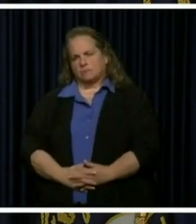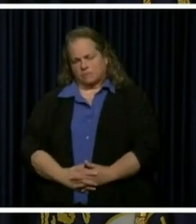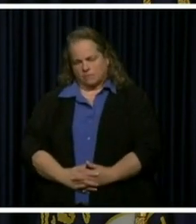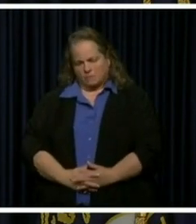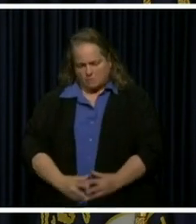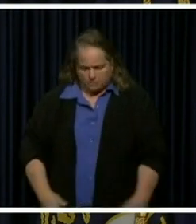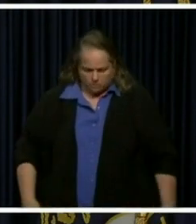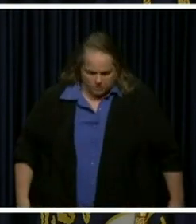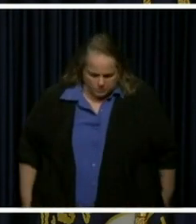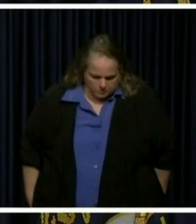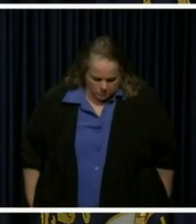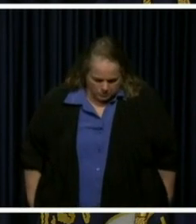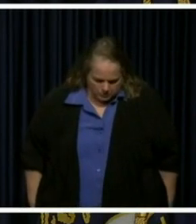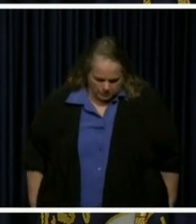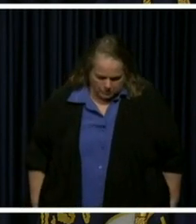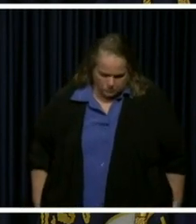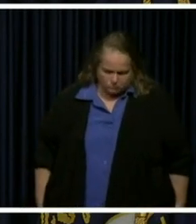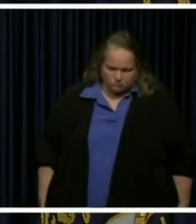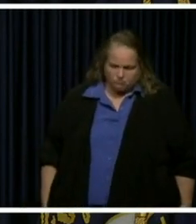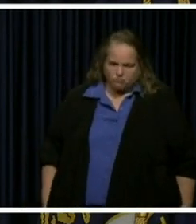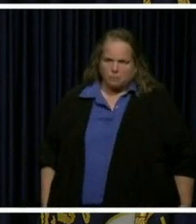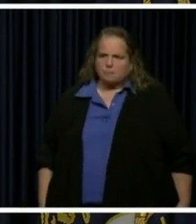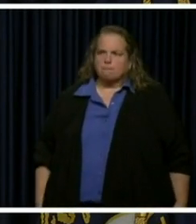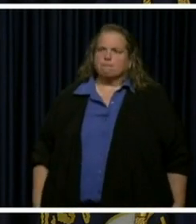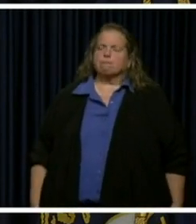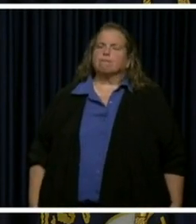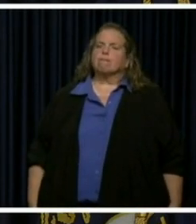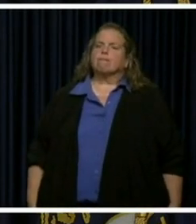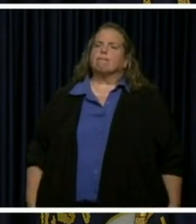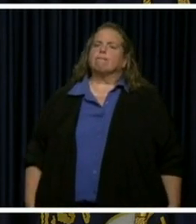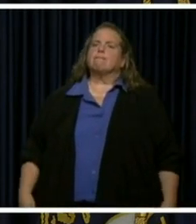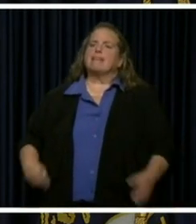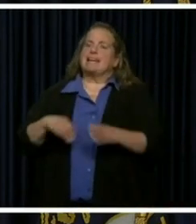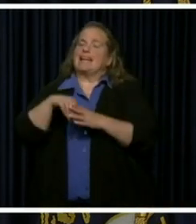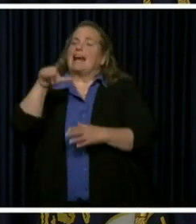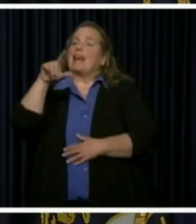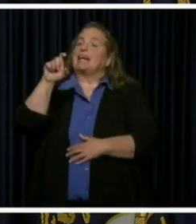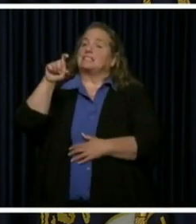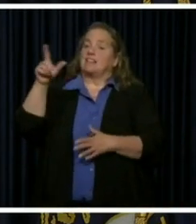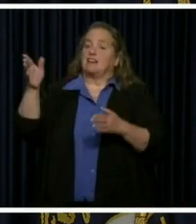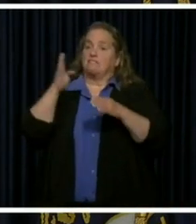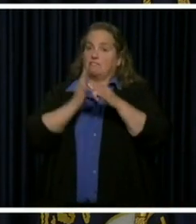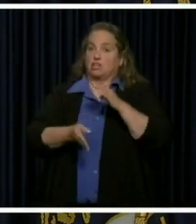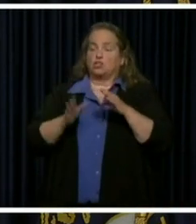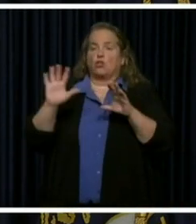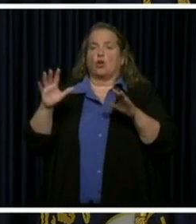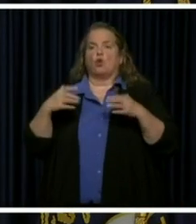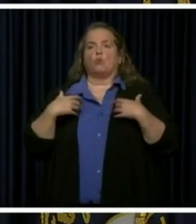of economic recovery recommendations, and they're going to send that to your office. What's the process